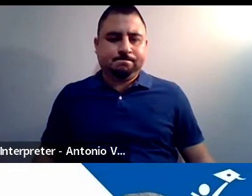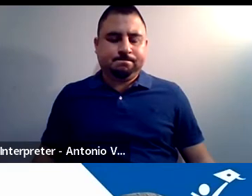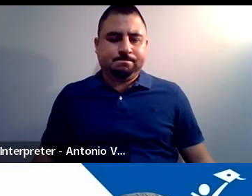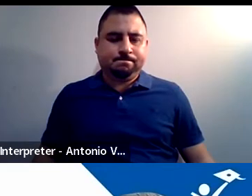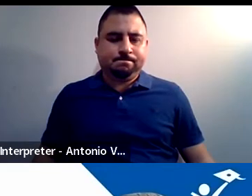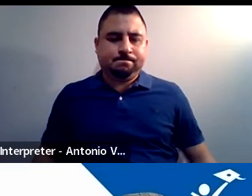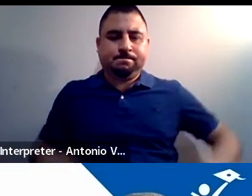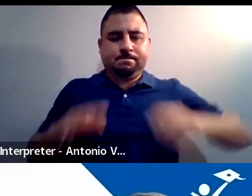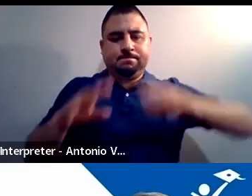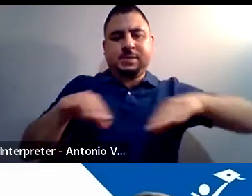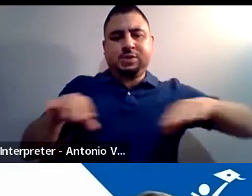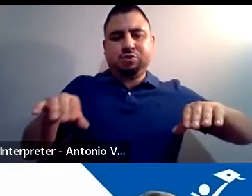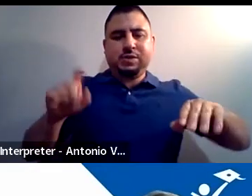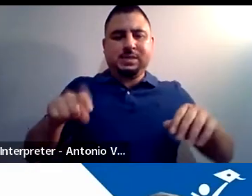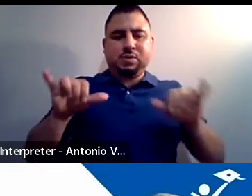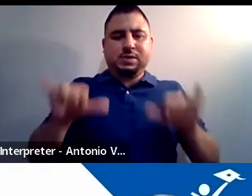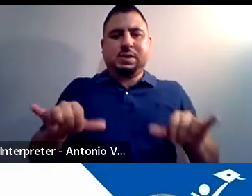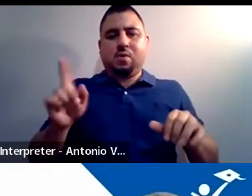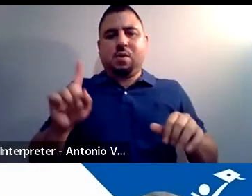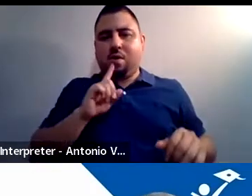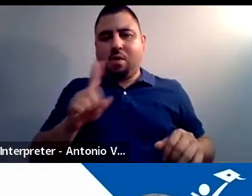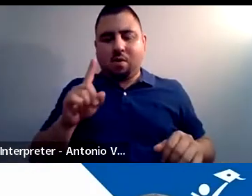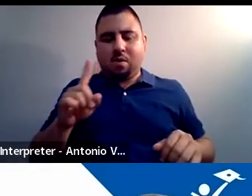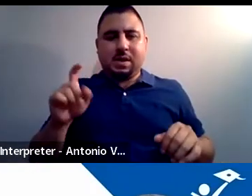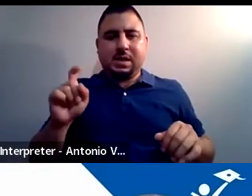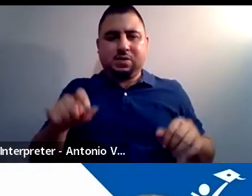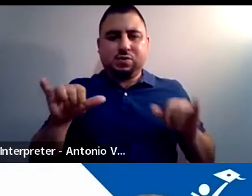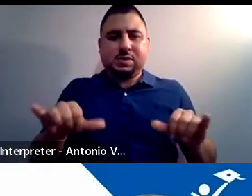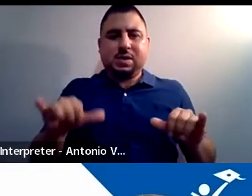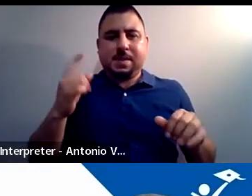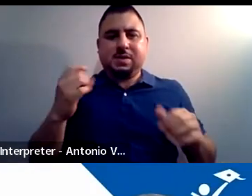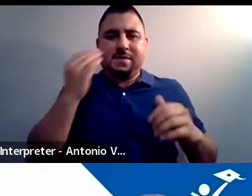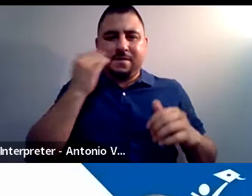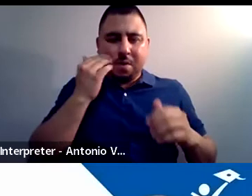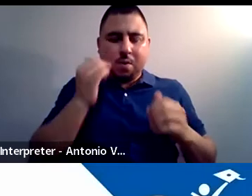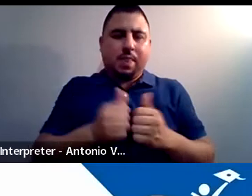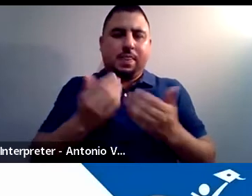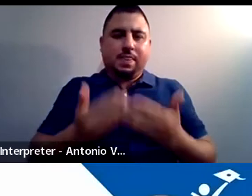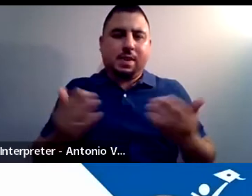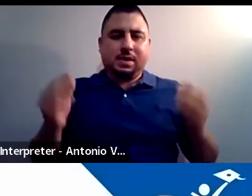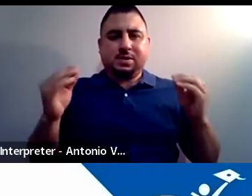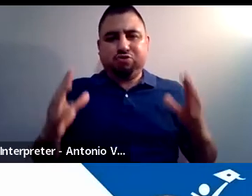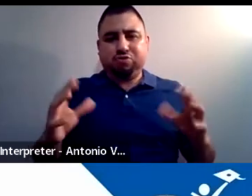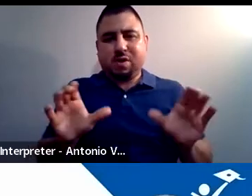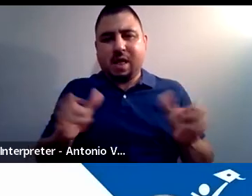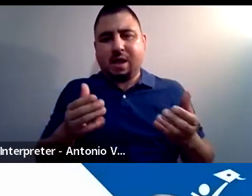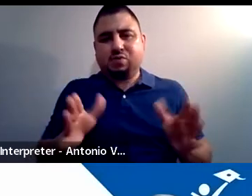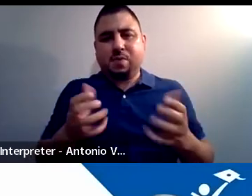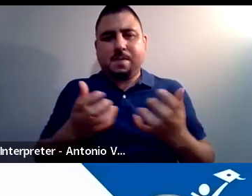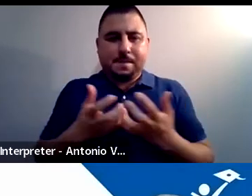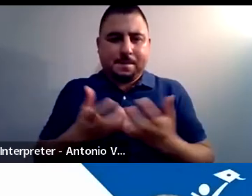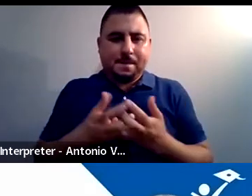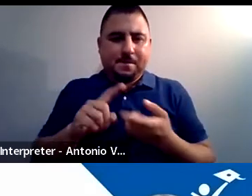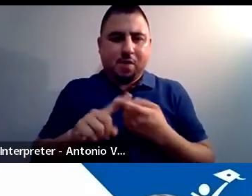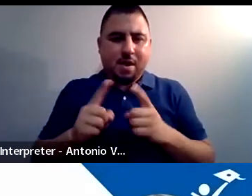my children need to stay where they are. I feel as though they need to stay there because they're familiar with things, teachers, classmates. You